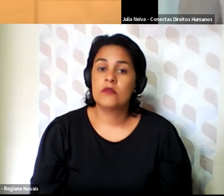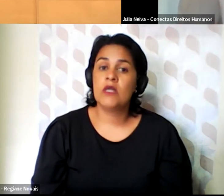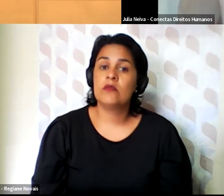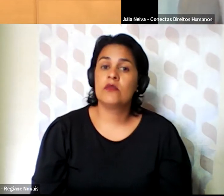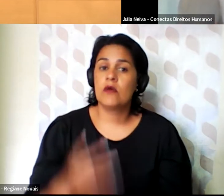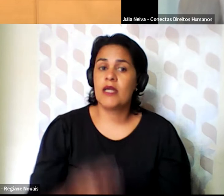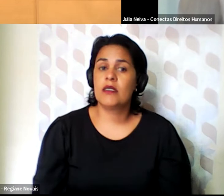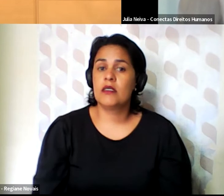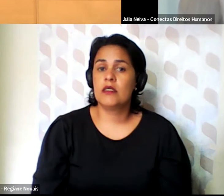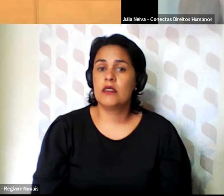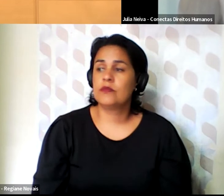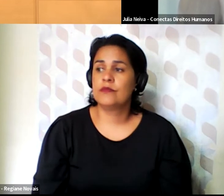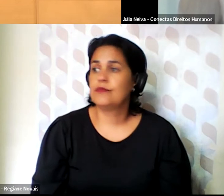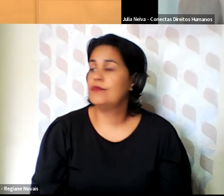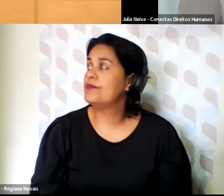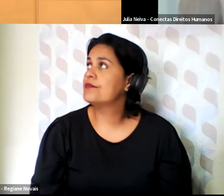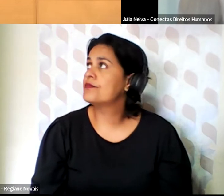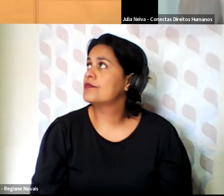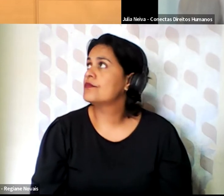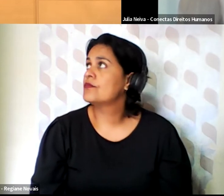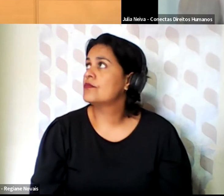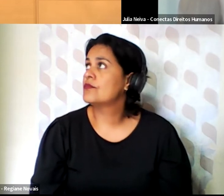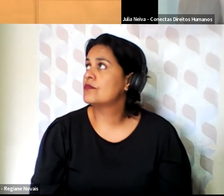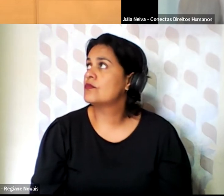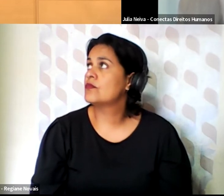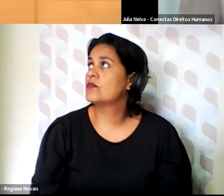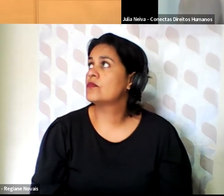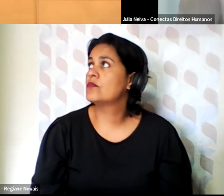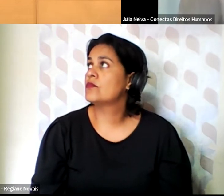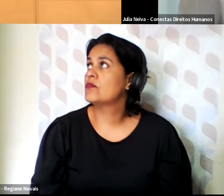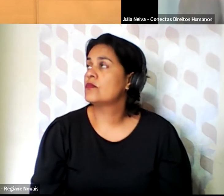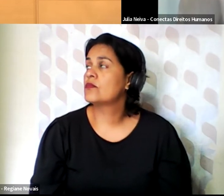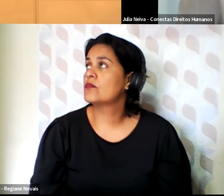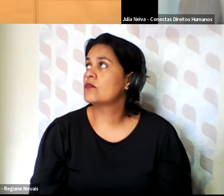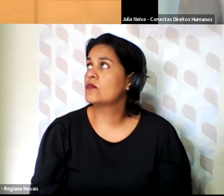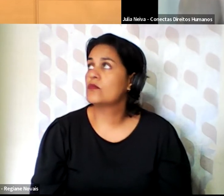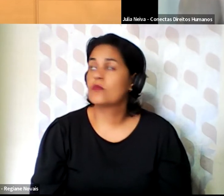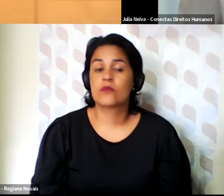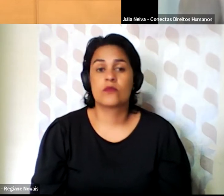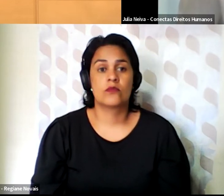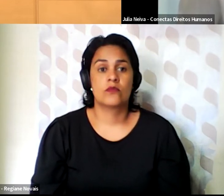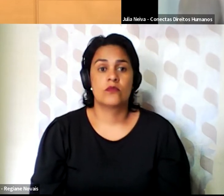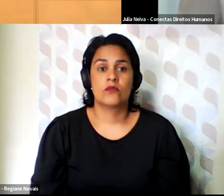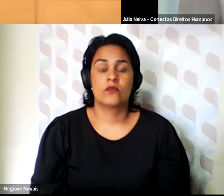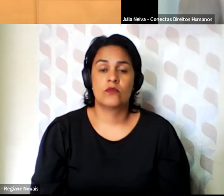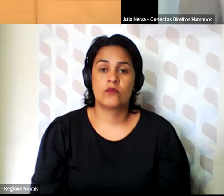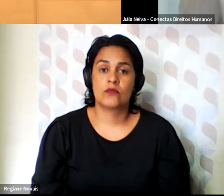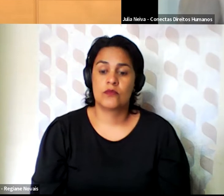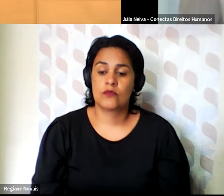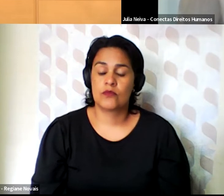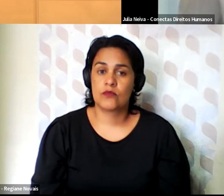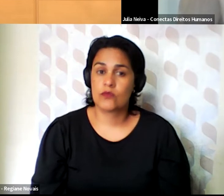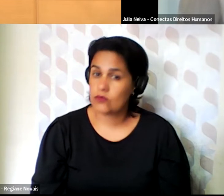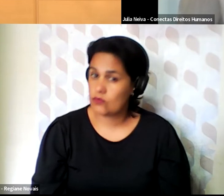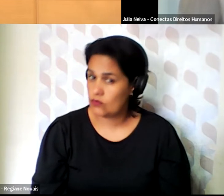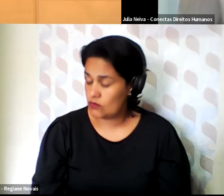question in English or in Portuguese, but it's mainly for Ambassador Cozendey, but also to, well, I think to everyone, if you have a